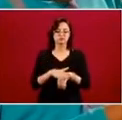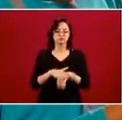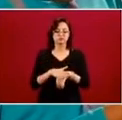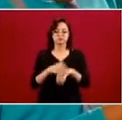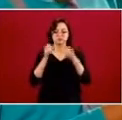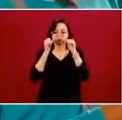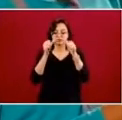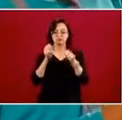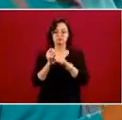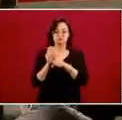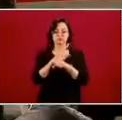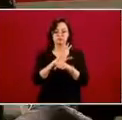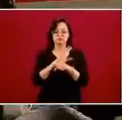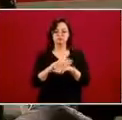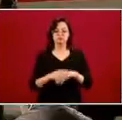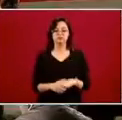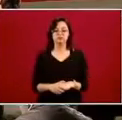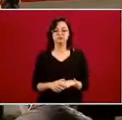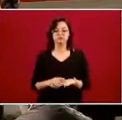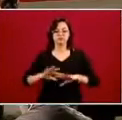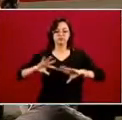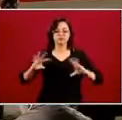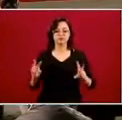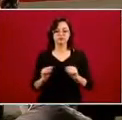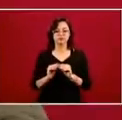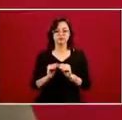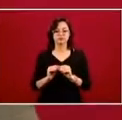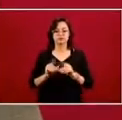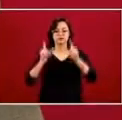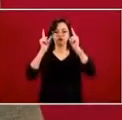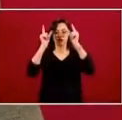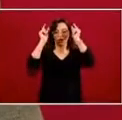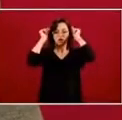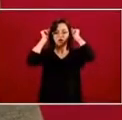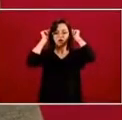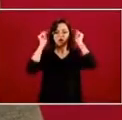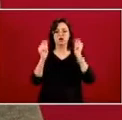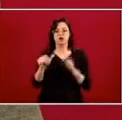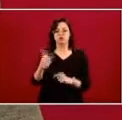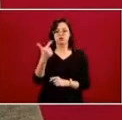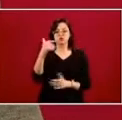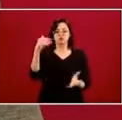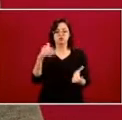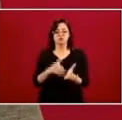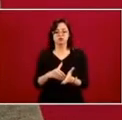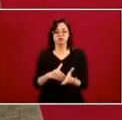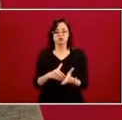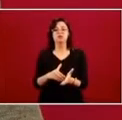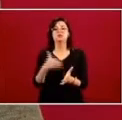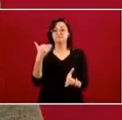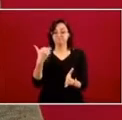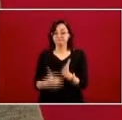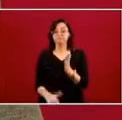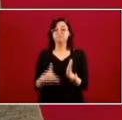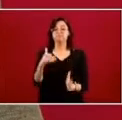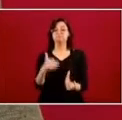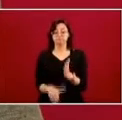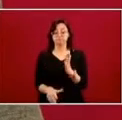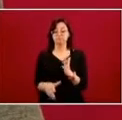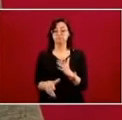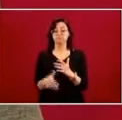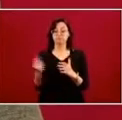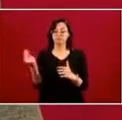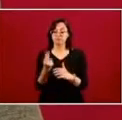hired in this calling, in this recruitment program? The nurse deficit is near